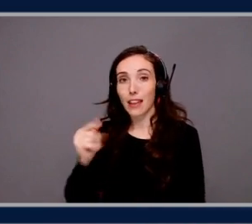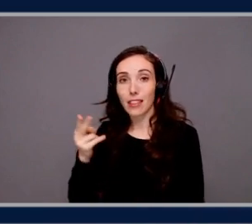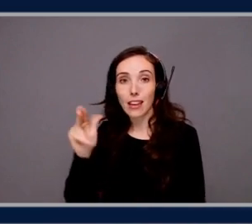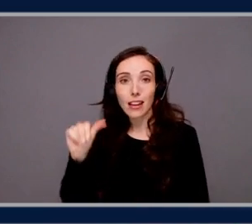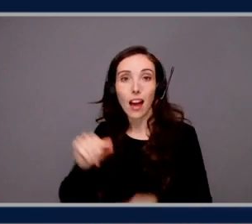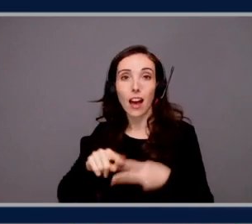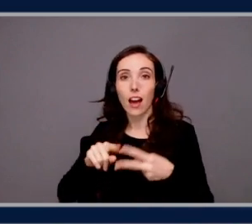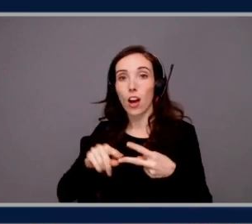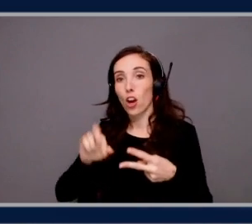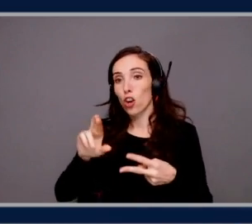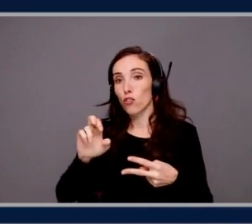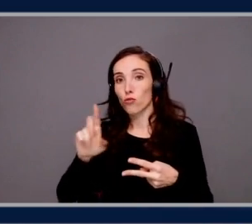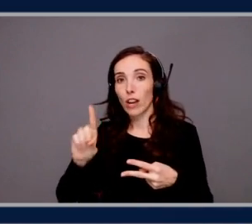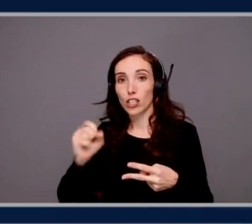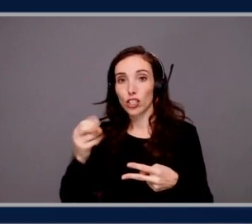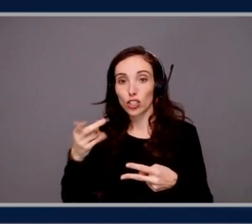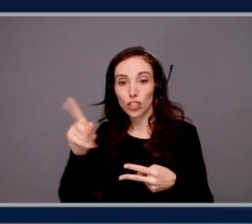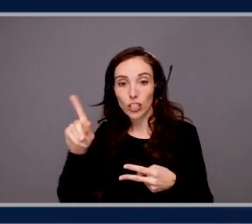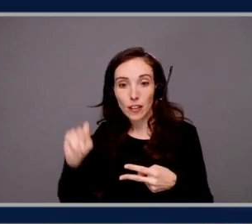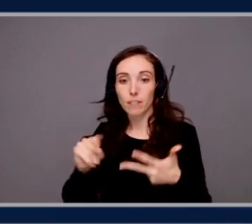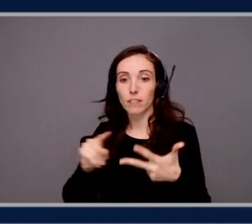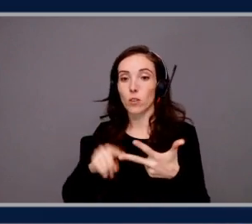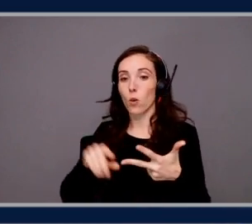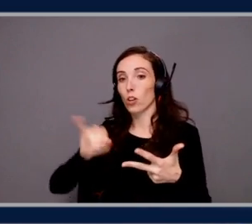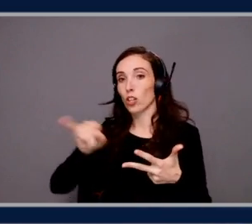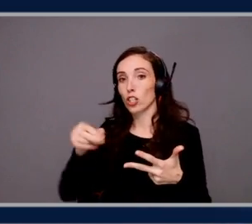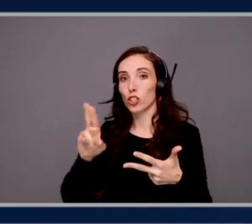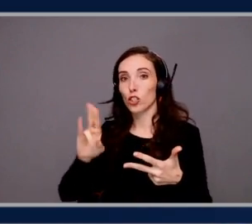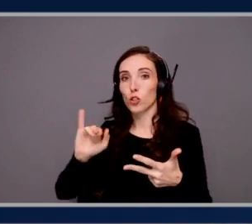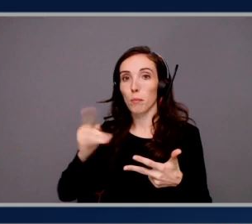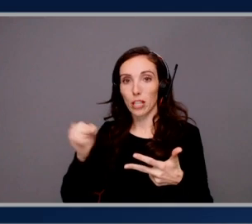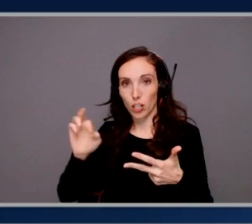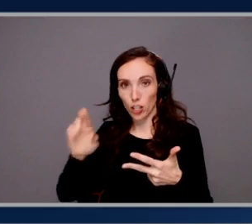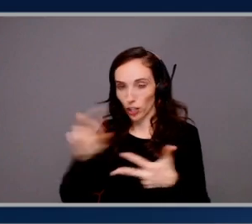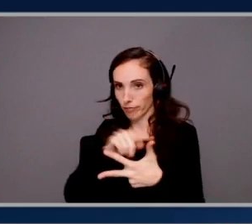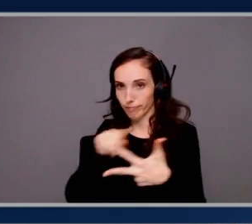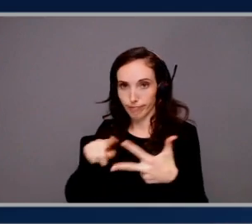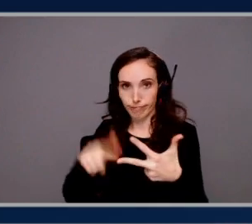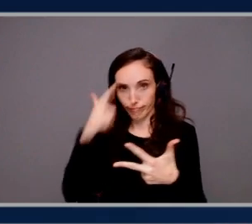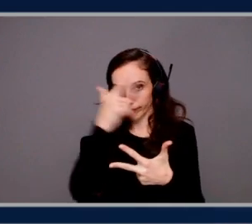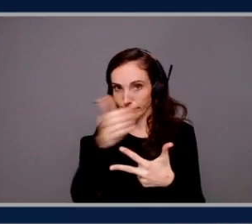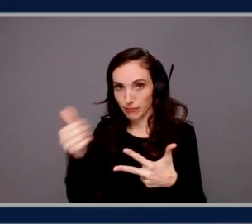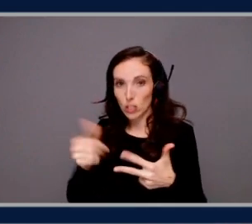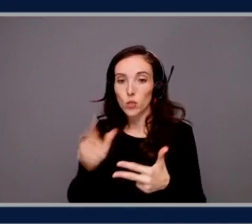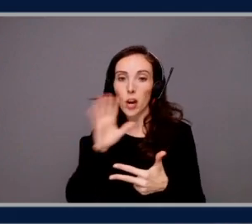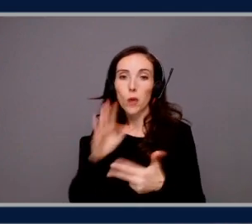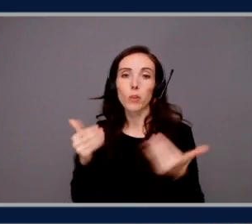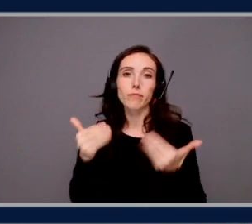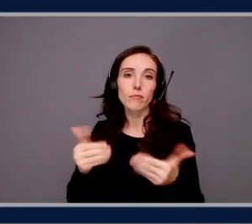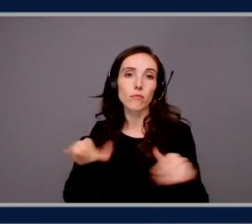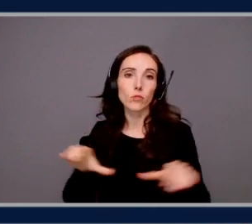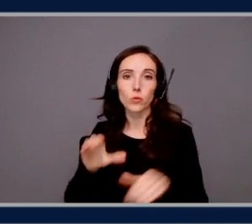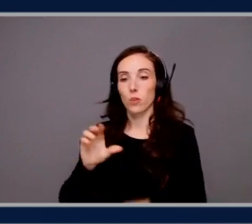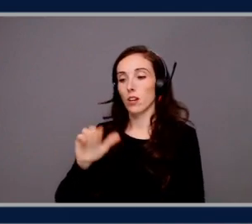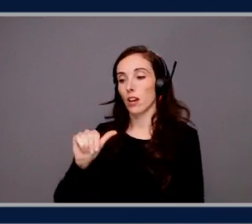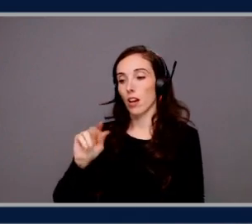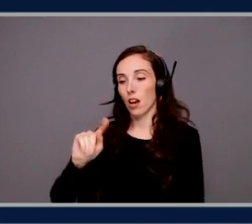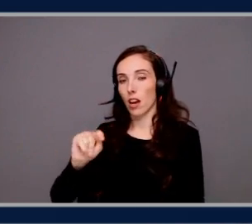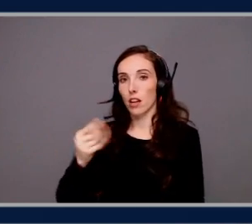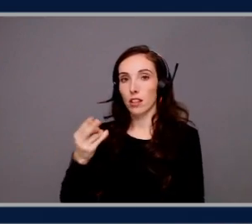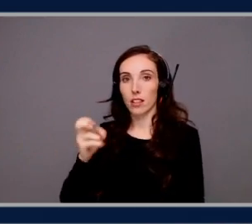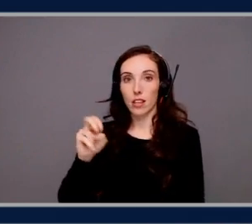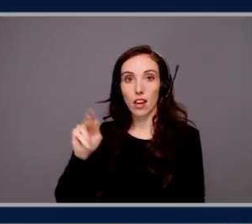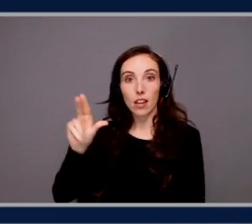Notebook. So let's go ahead and I'll click on Query with Athena. Okay. So while we are querying this data set